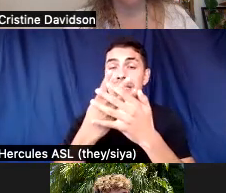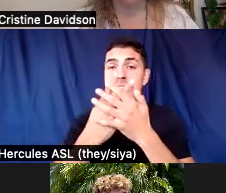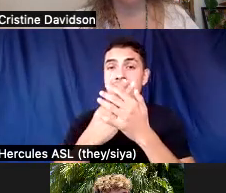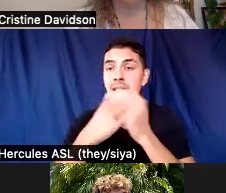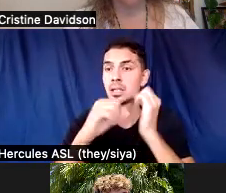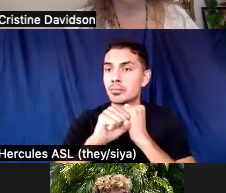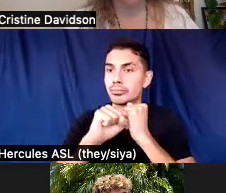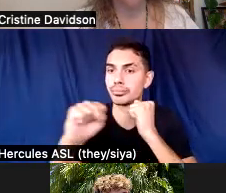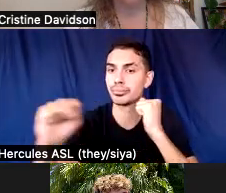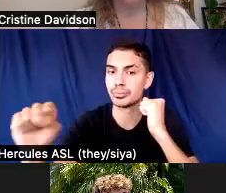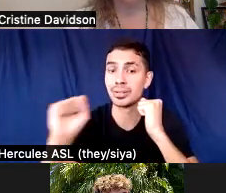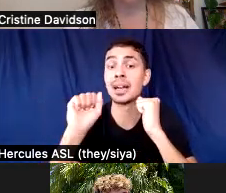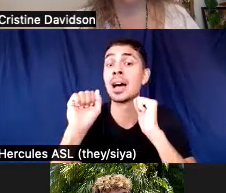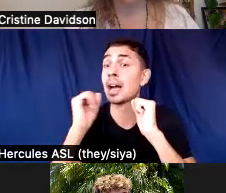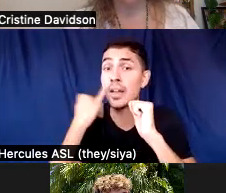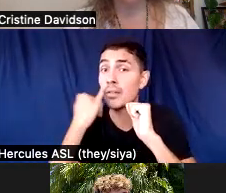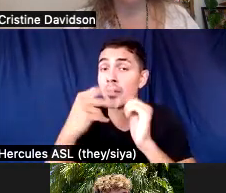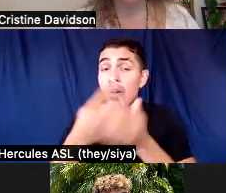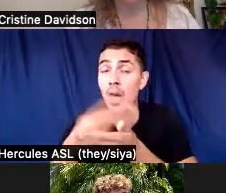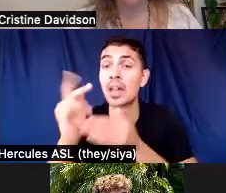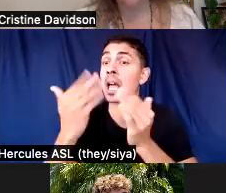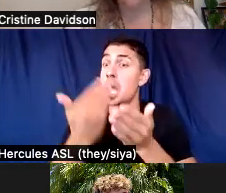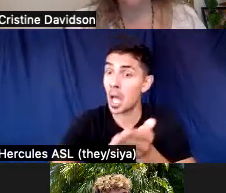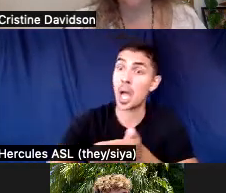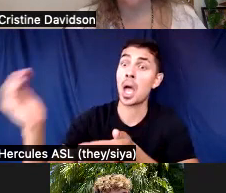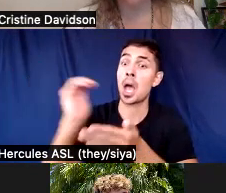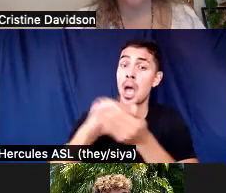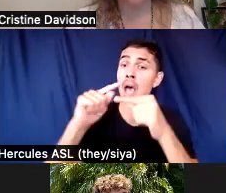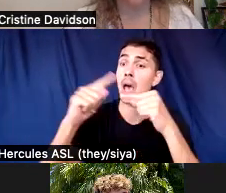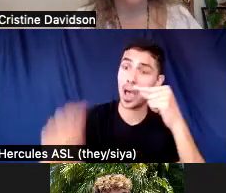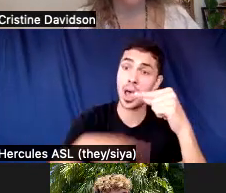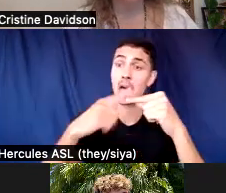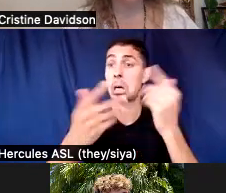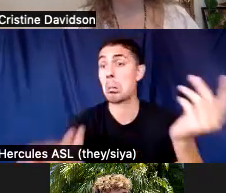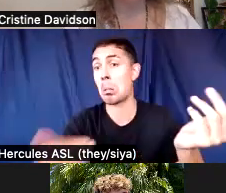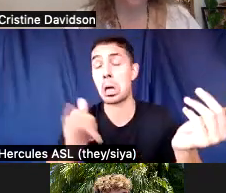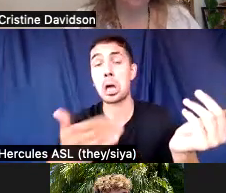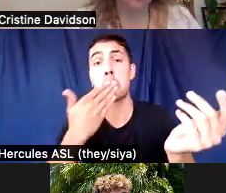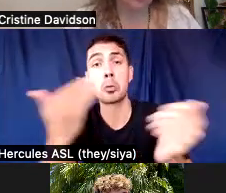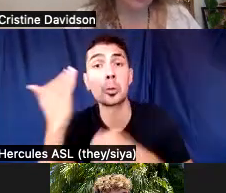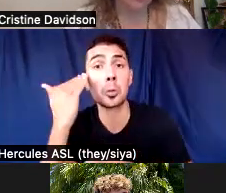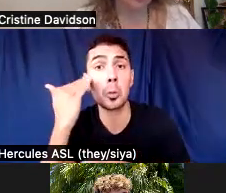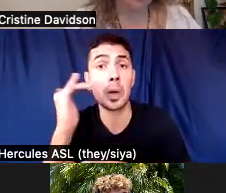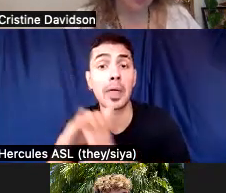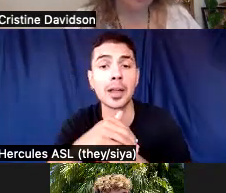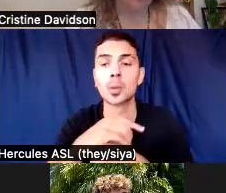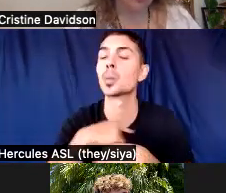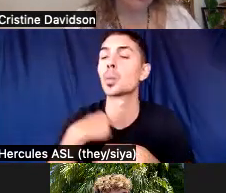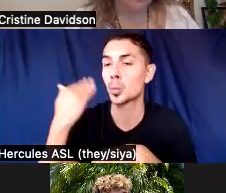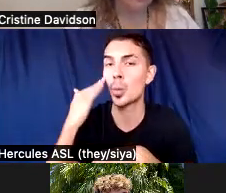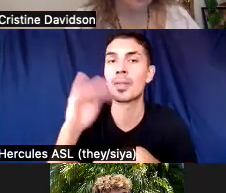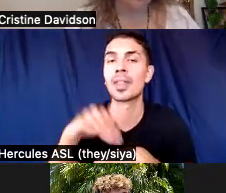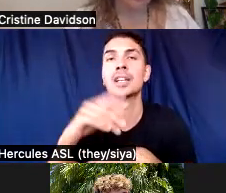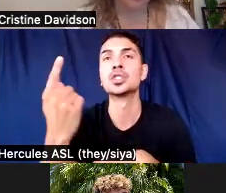Whatever their requirement is, it will start over. So that's good to know too, right? And we also know that just because you